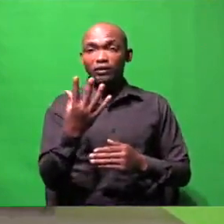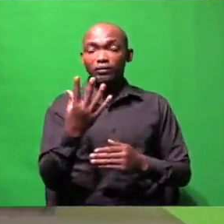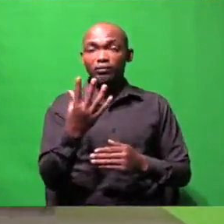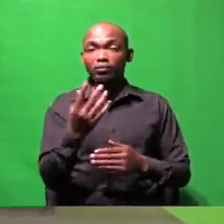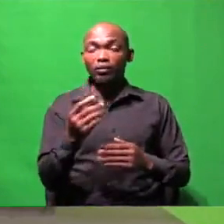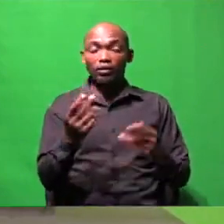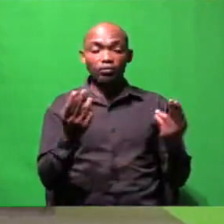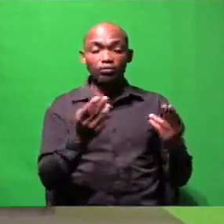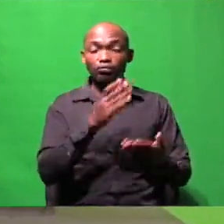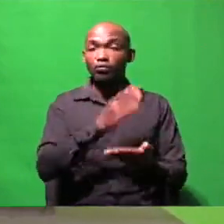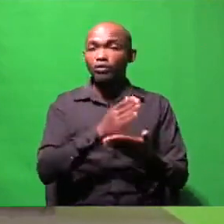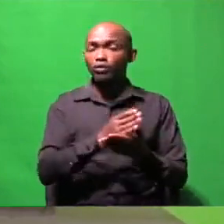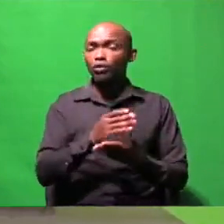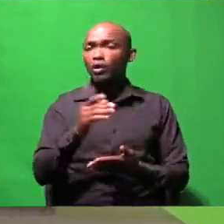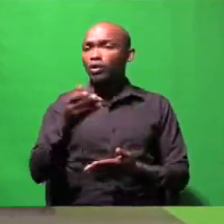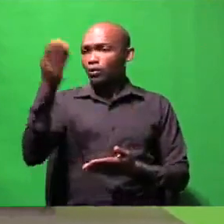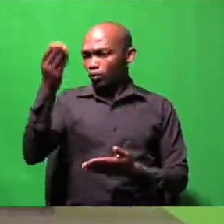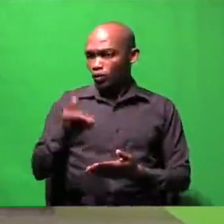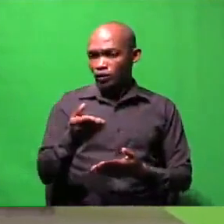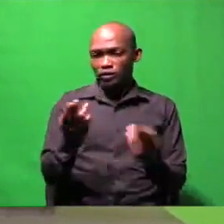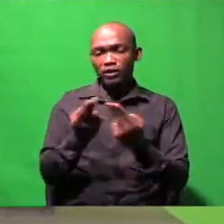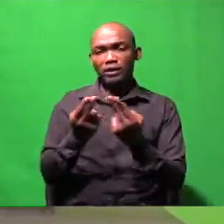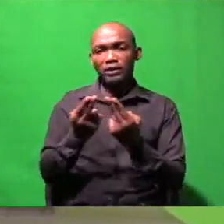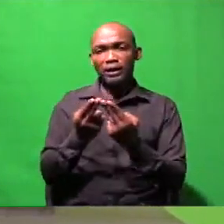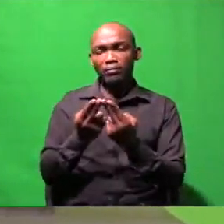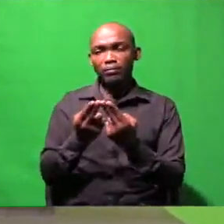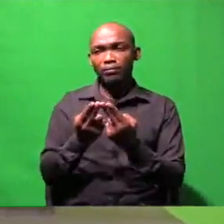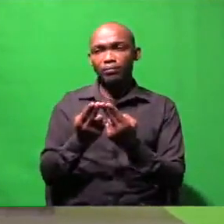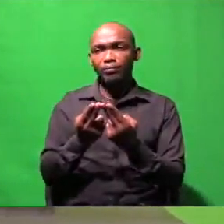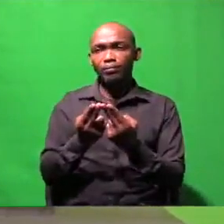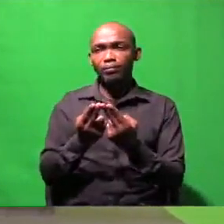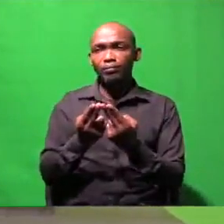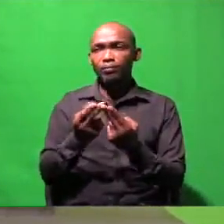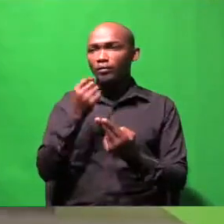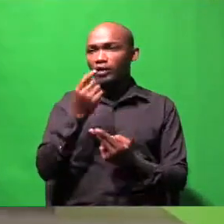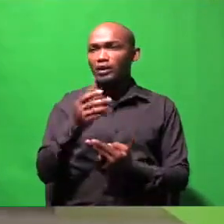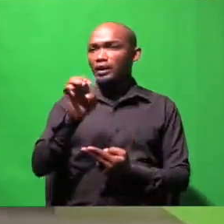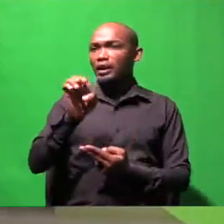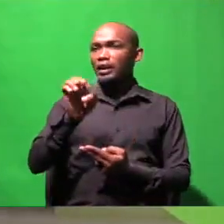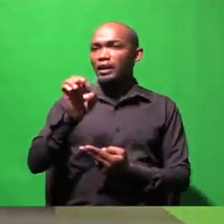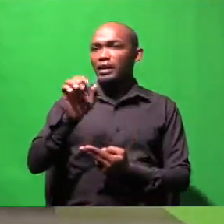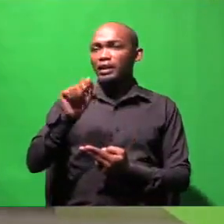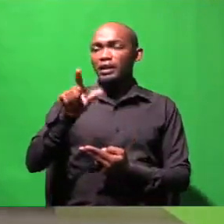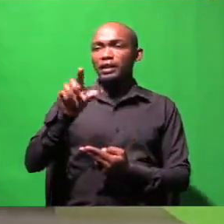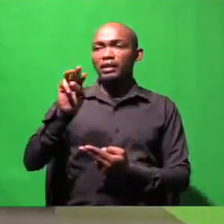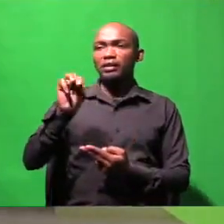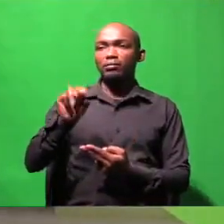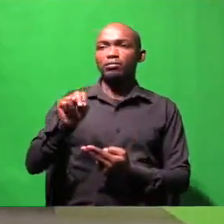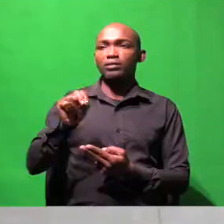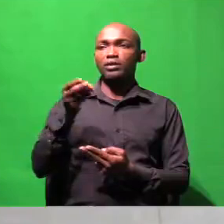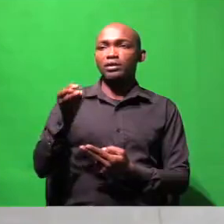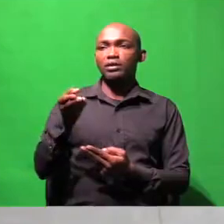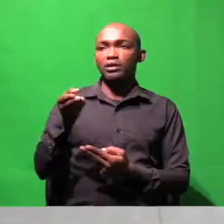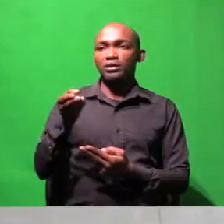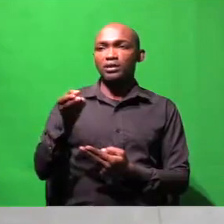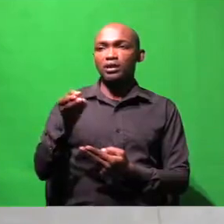to make sure which one is matched. An element consists of only one type of atom. Here we are talking about atom may